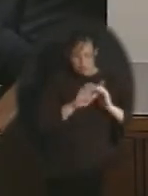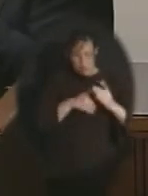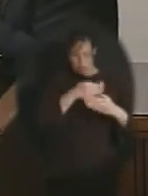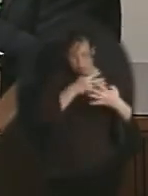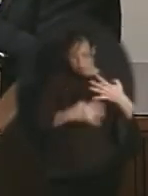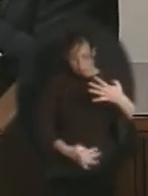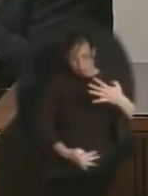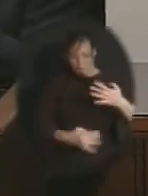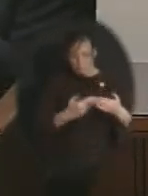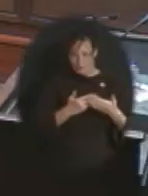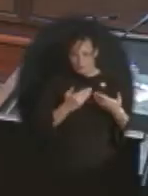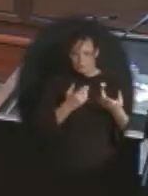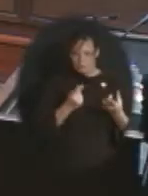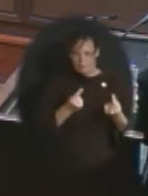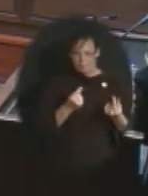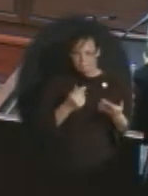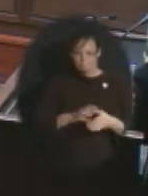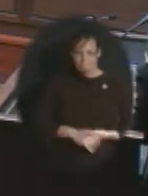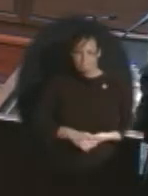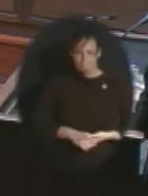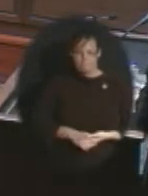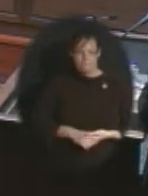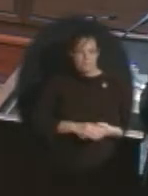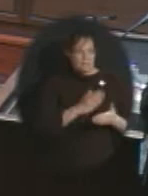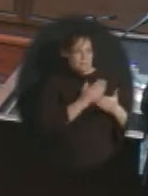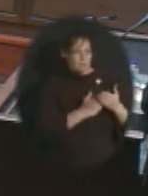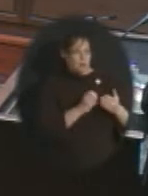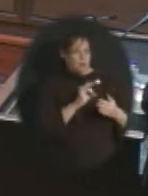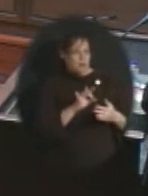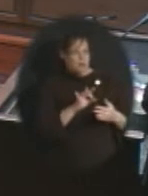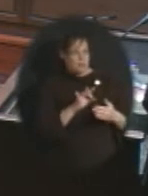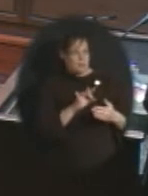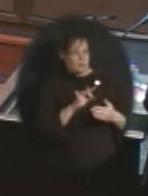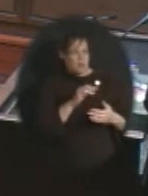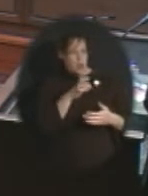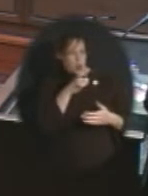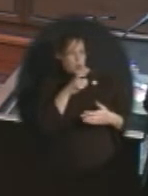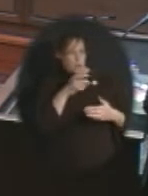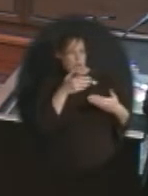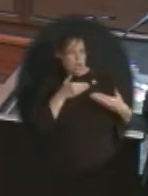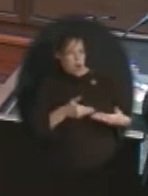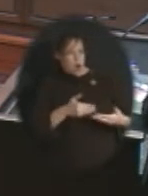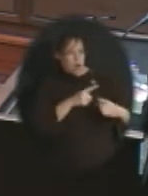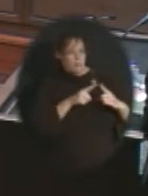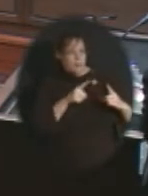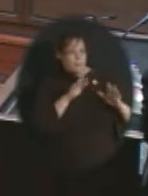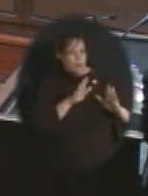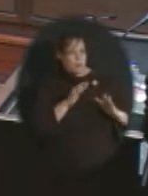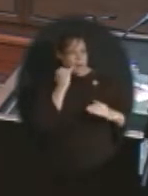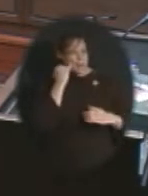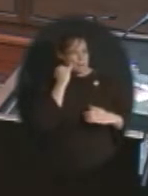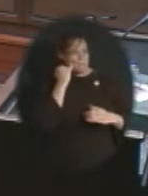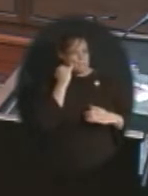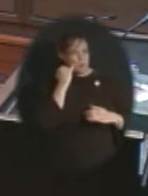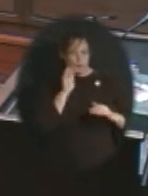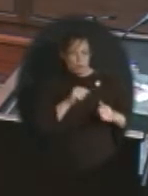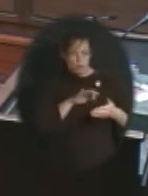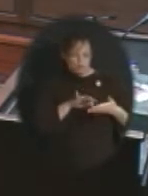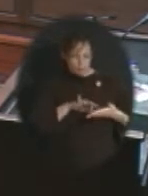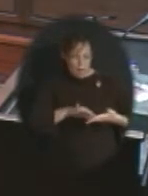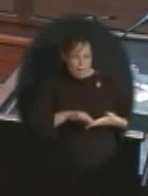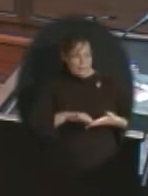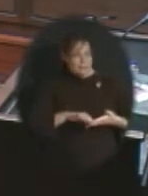things we've done? It's just part of the fabric kind of who we are, but it'd be great if we could track it